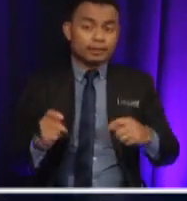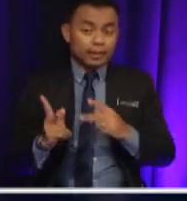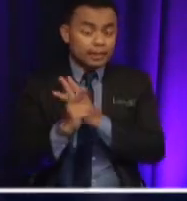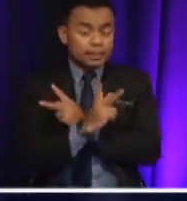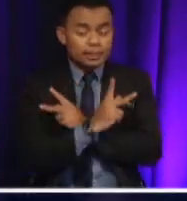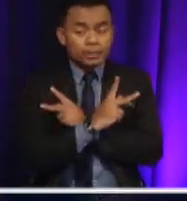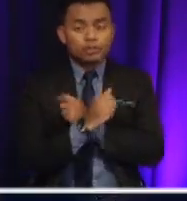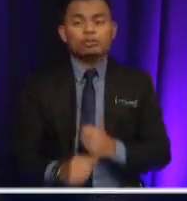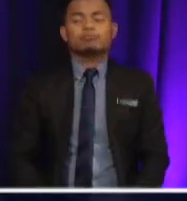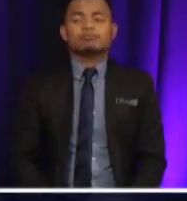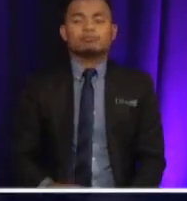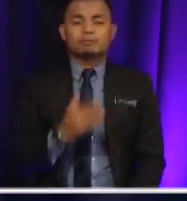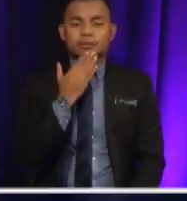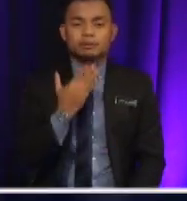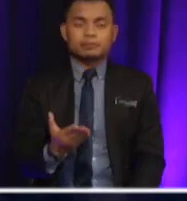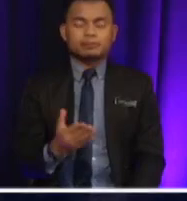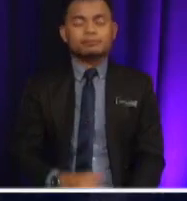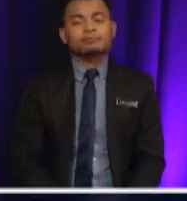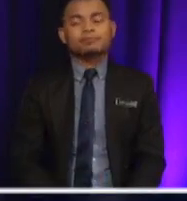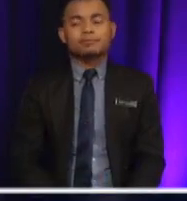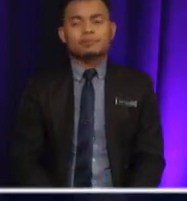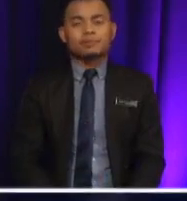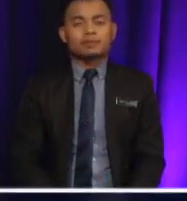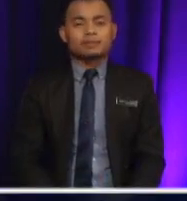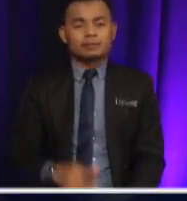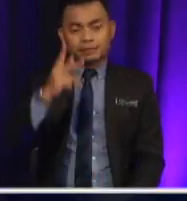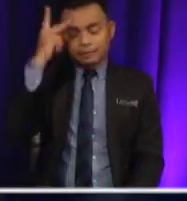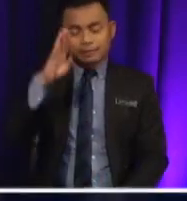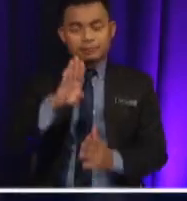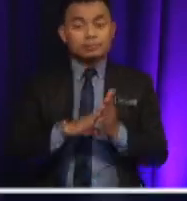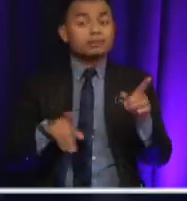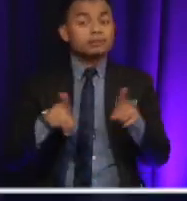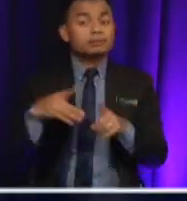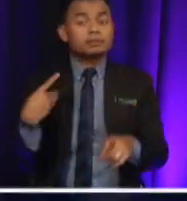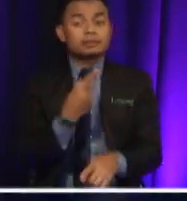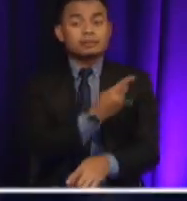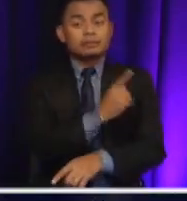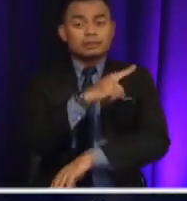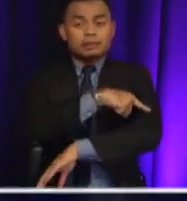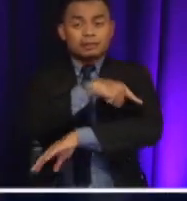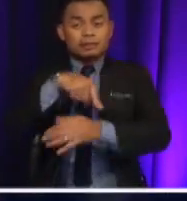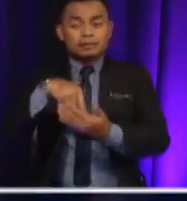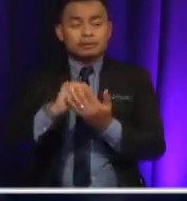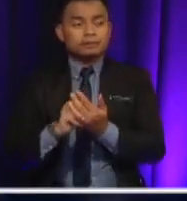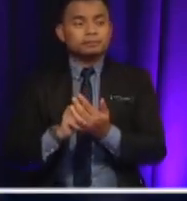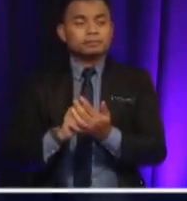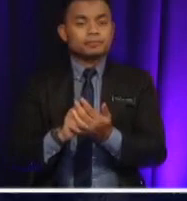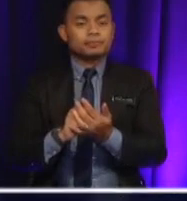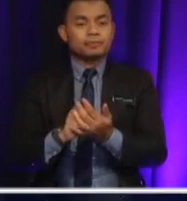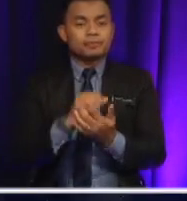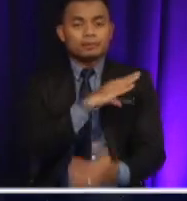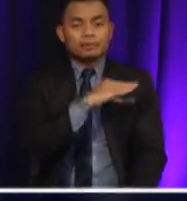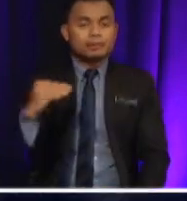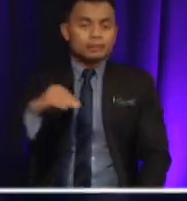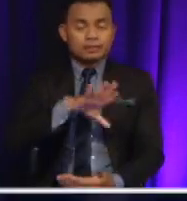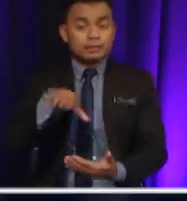this exciting lesson. It's been my pleasure. I love literature. Right, so it's our pleasure as well. I'm sure the people at home